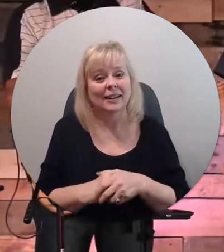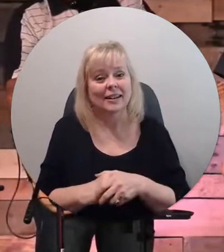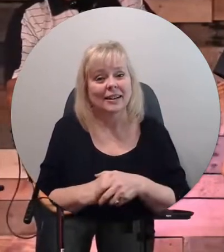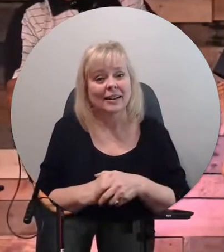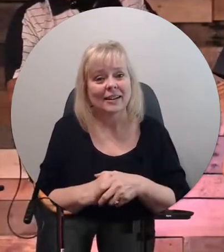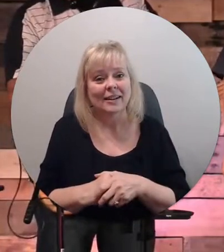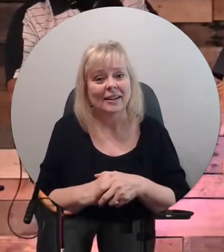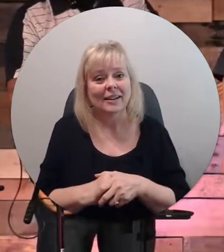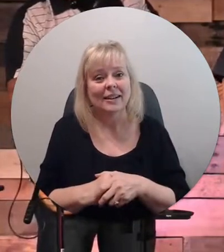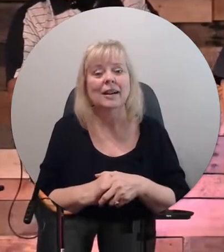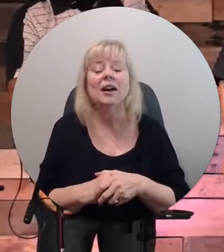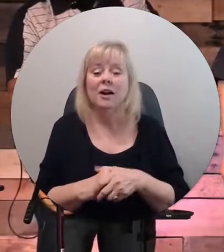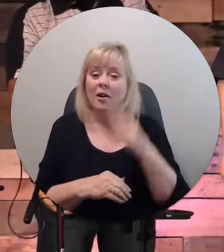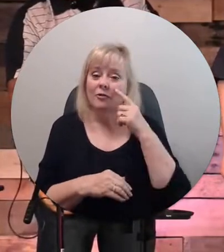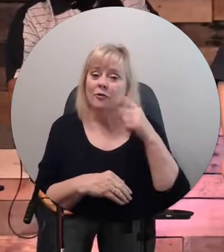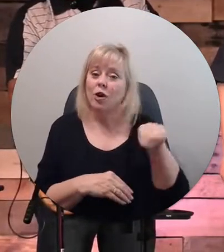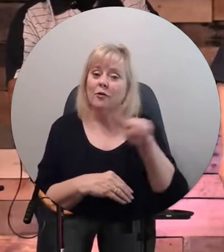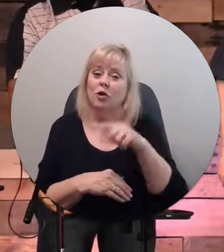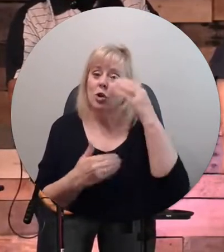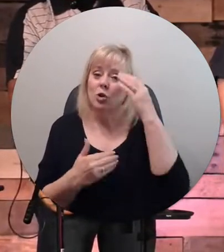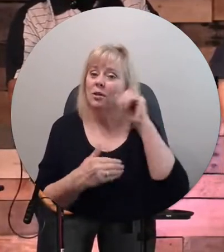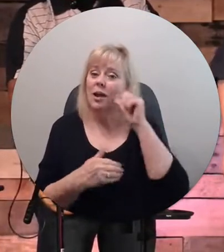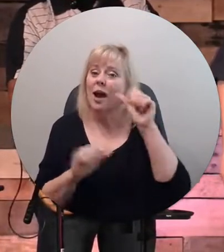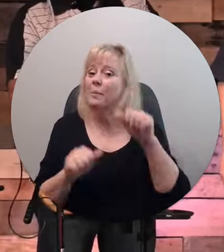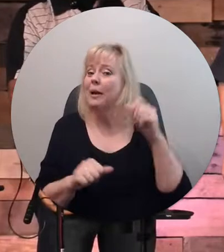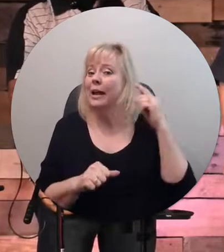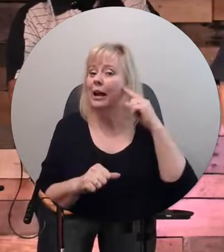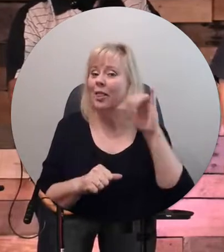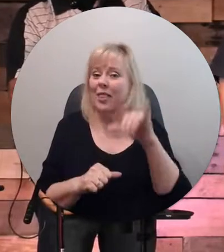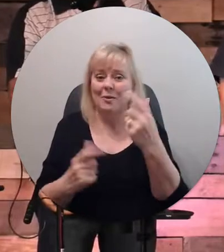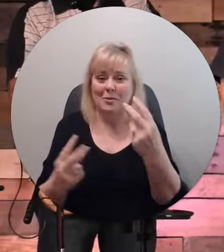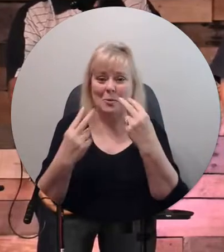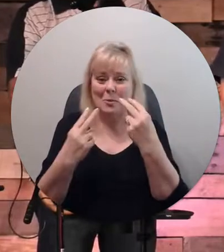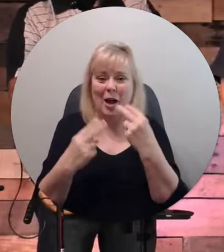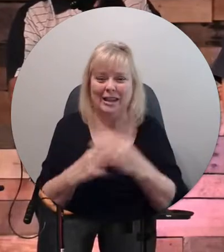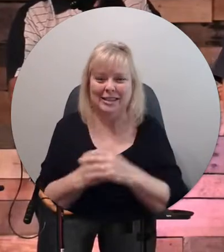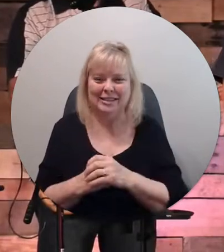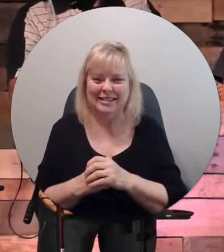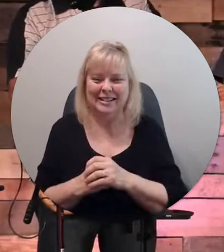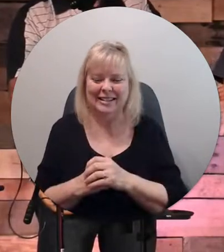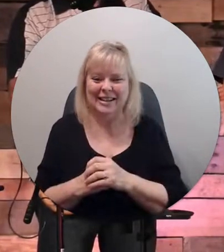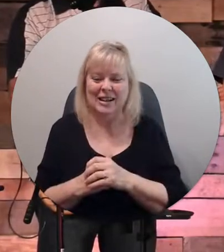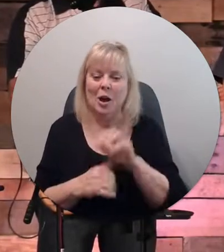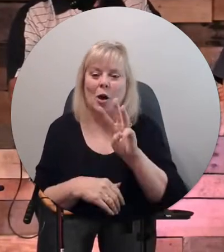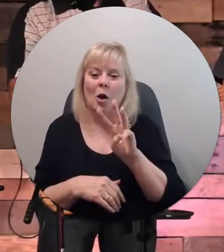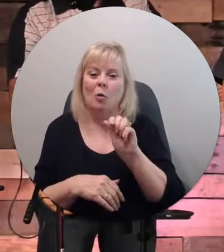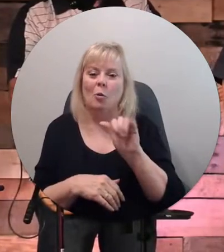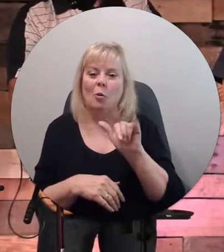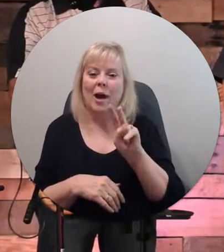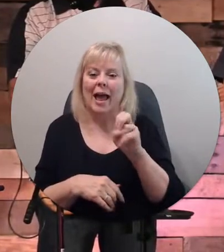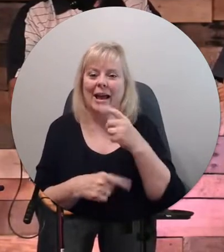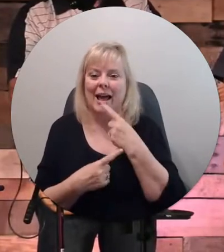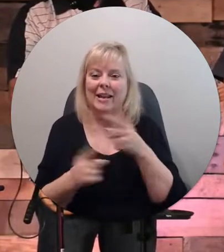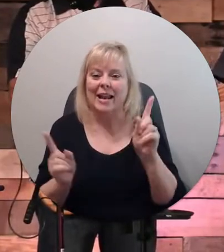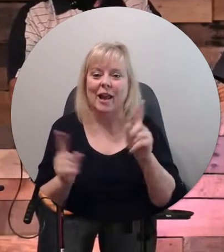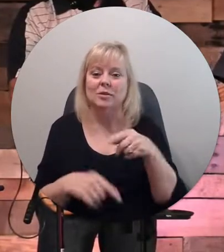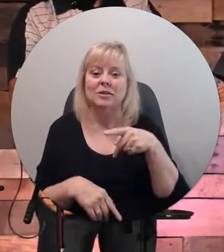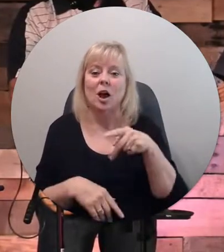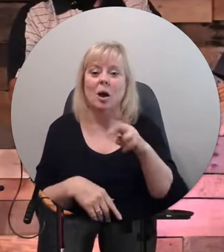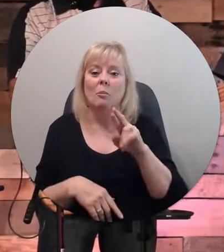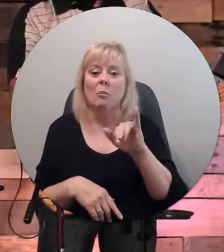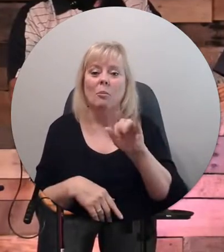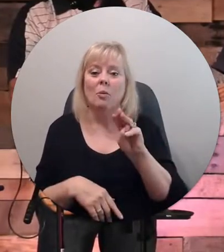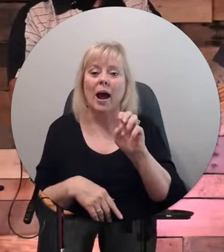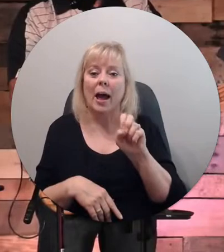For those who might not have heard that, and for anyone watching, Wayne says that Primetimers is beginning again on Tuesday